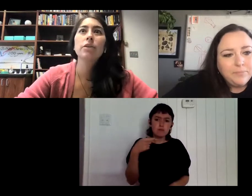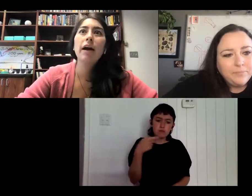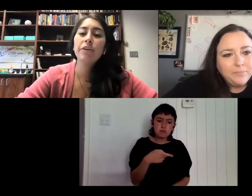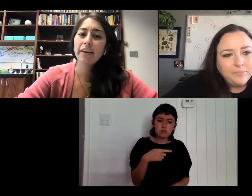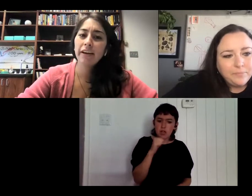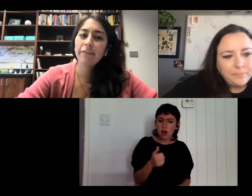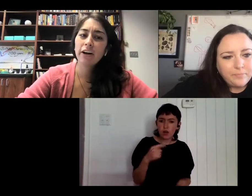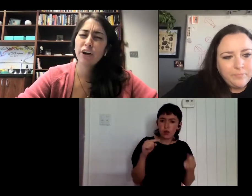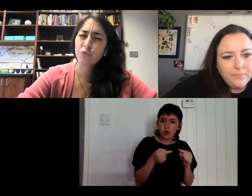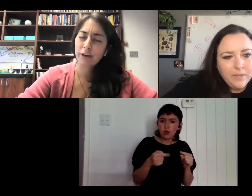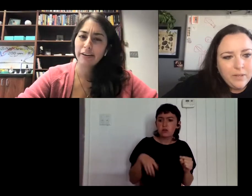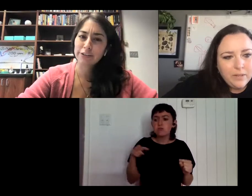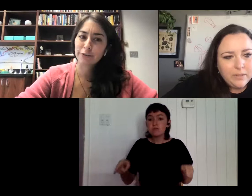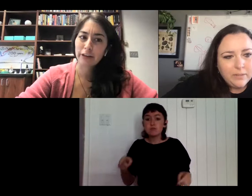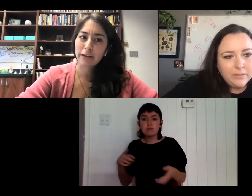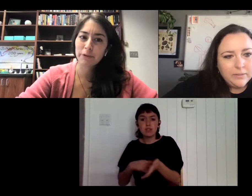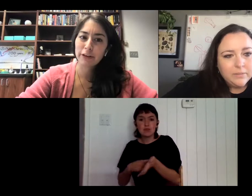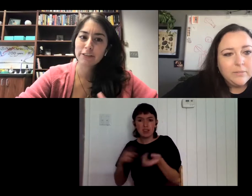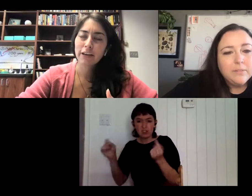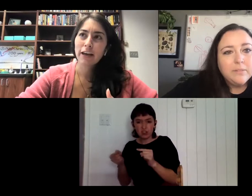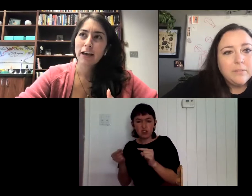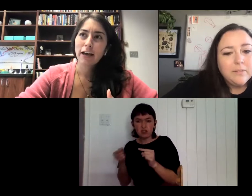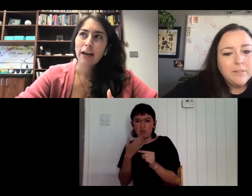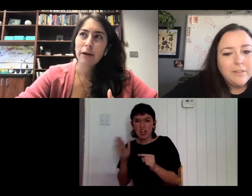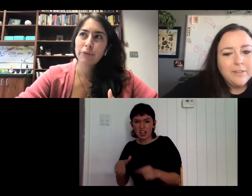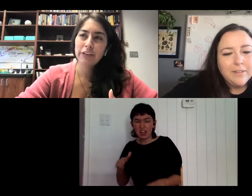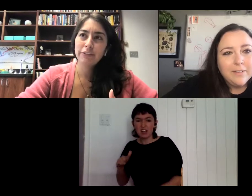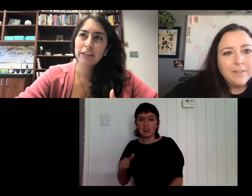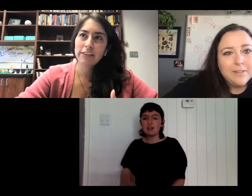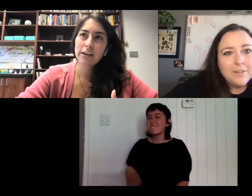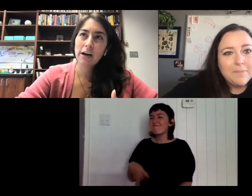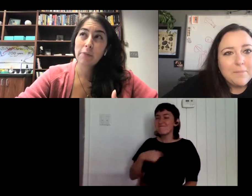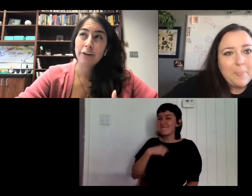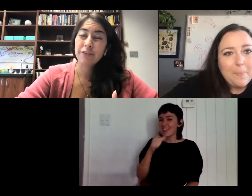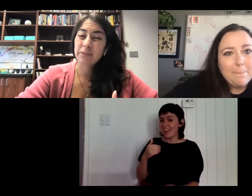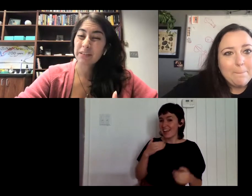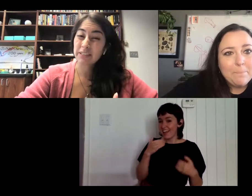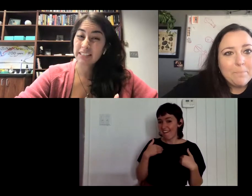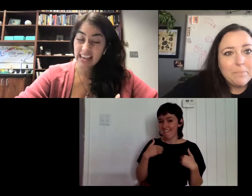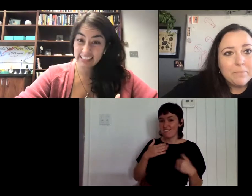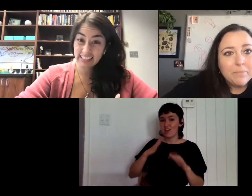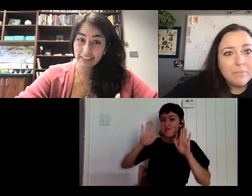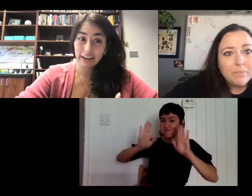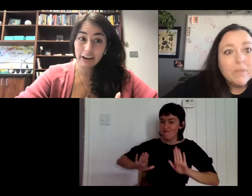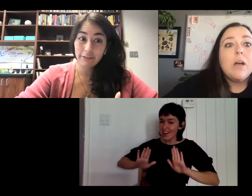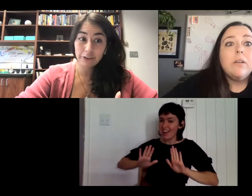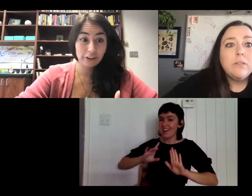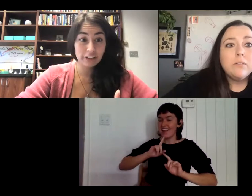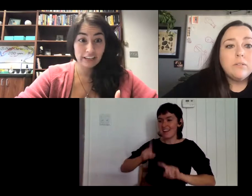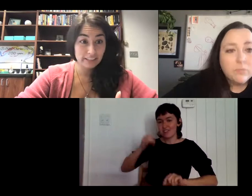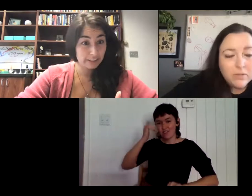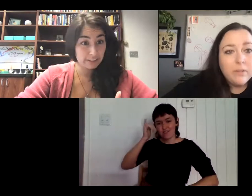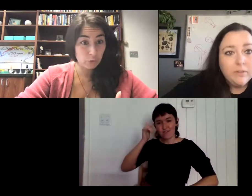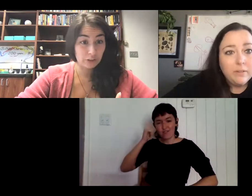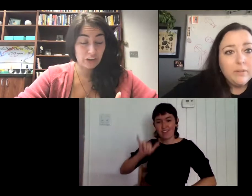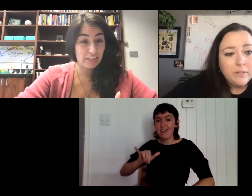So, I don't have a great answer for that because I believe it is a matter of sometimes density of their